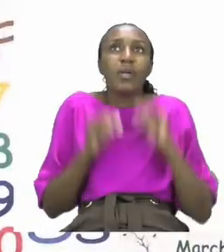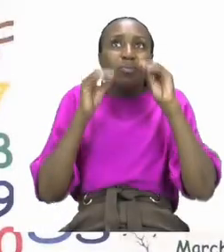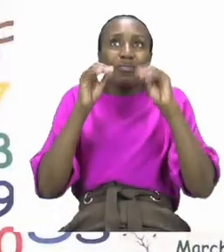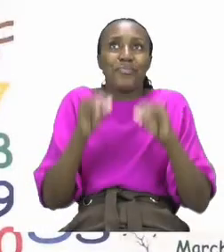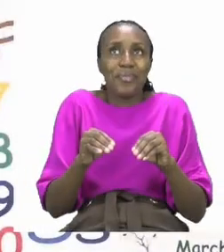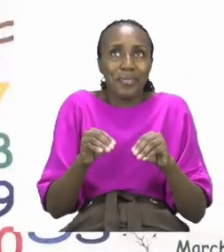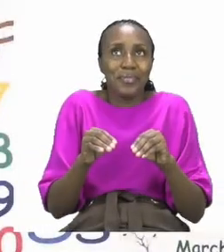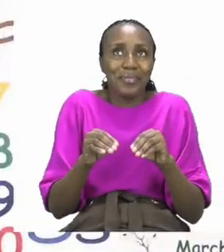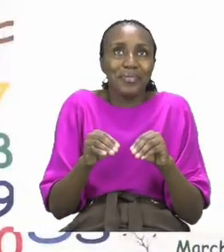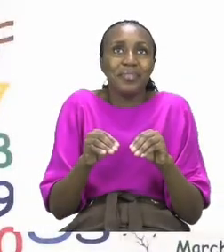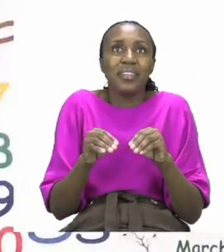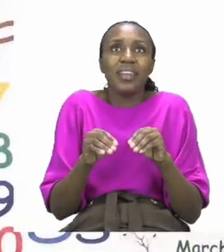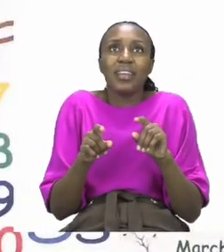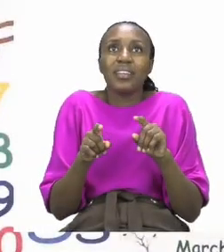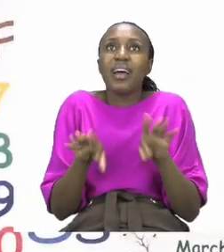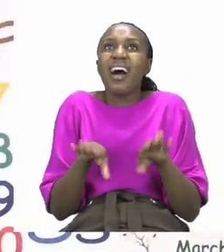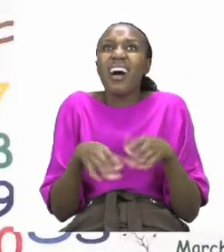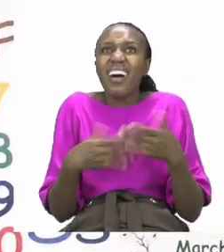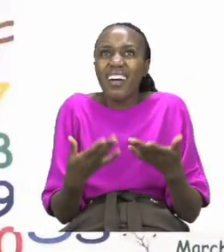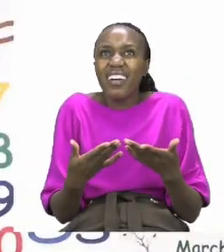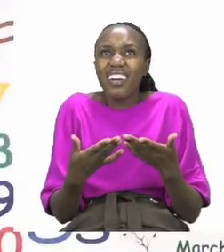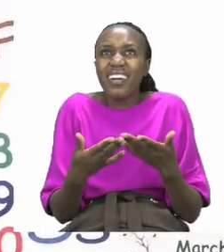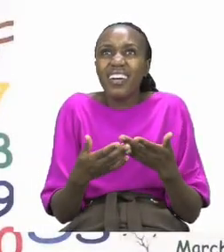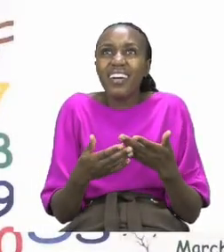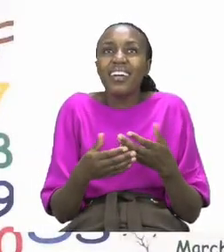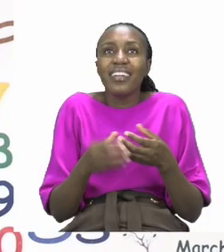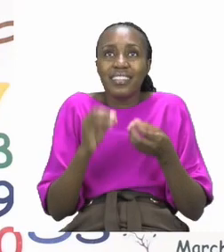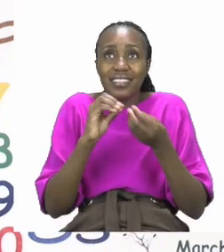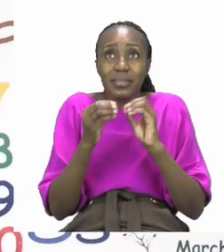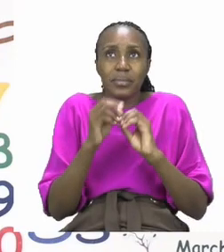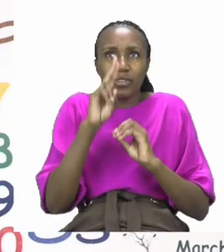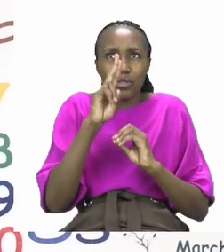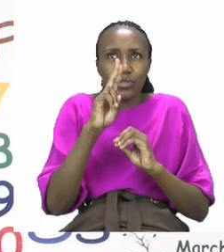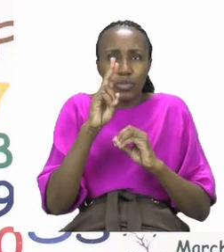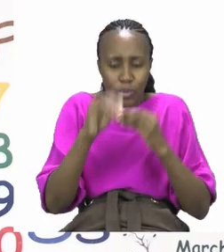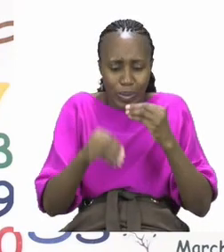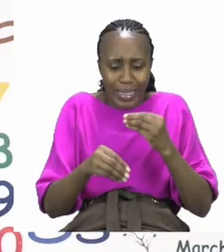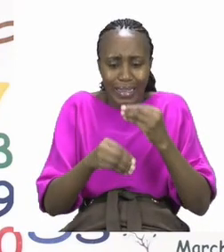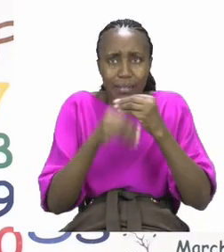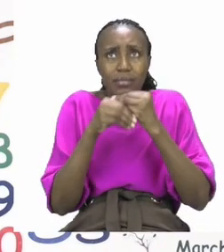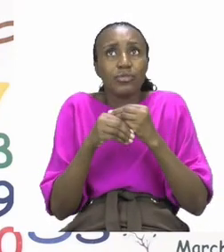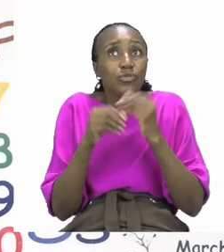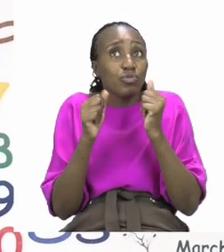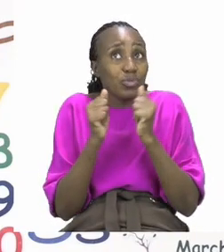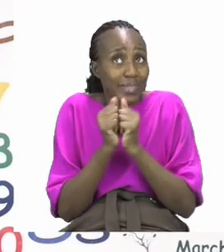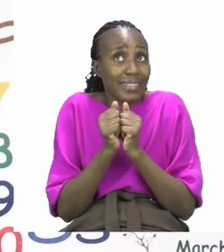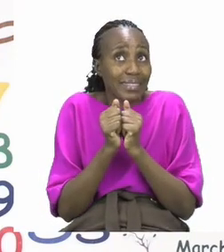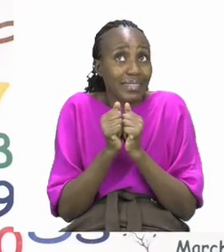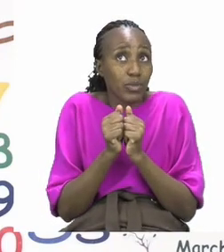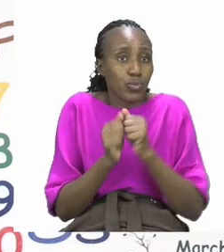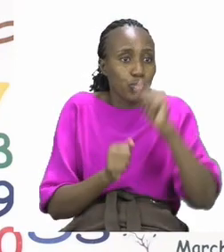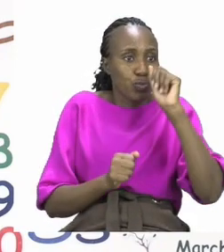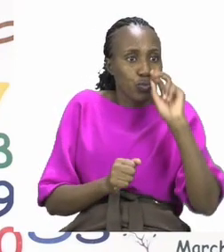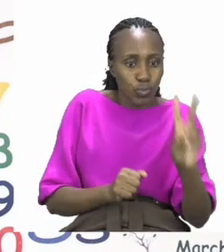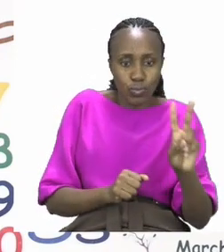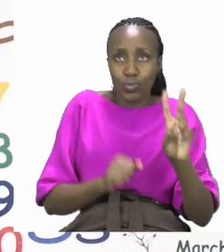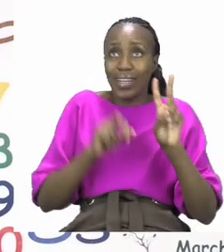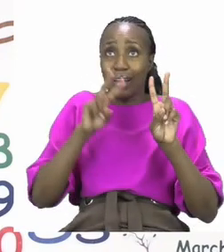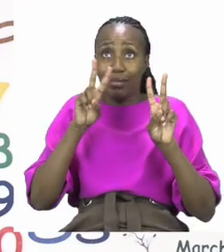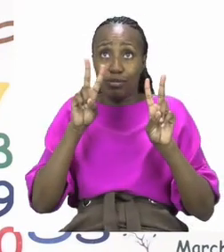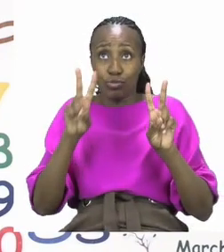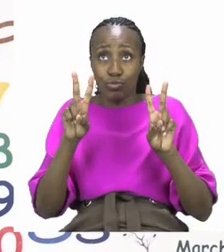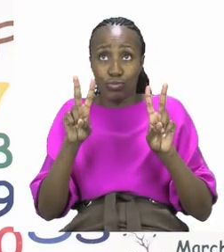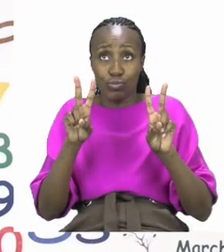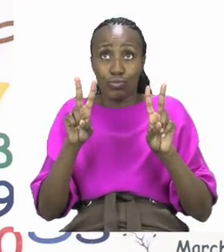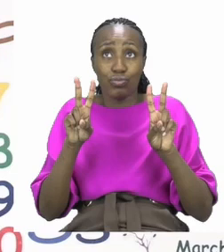number 2. Now remember, doubling is when we take that number and then we add it to